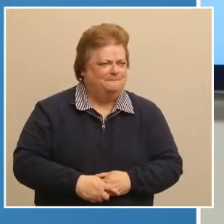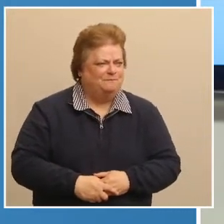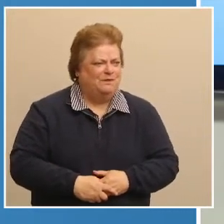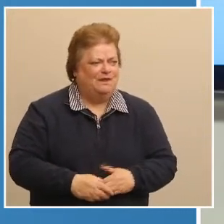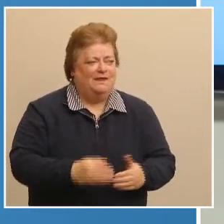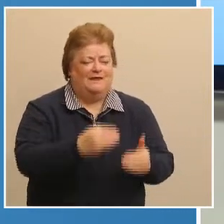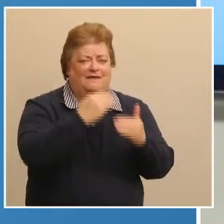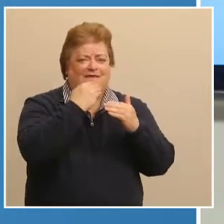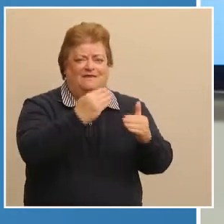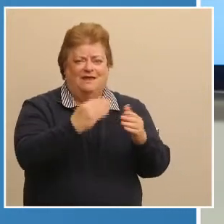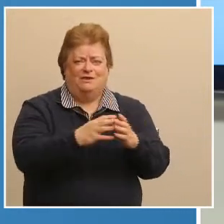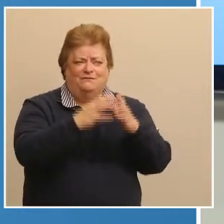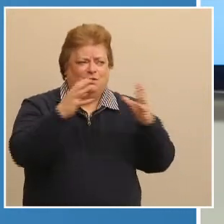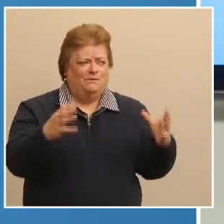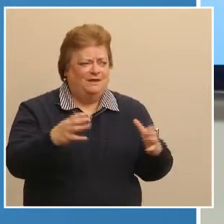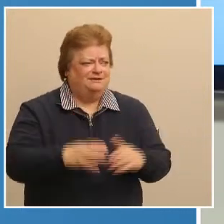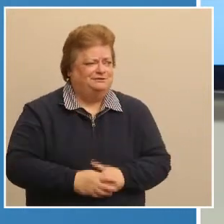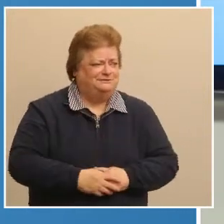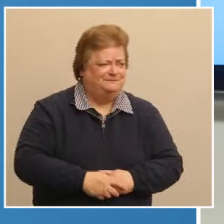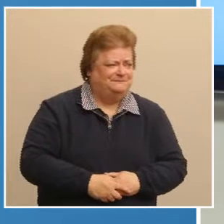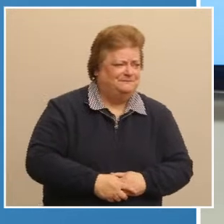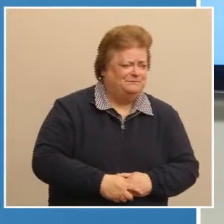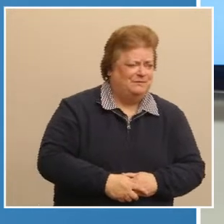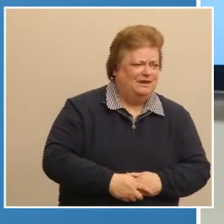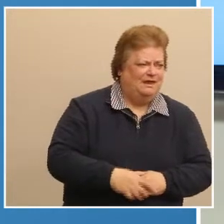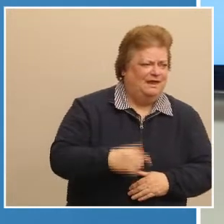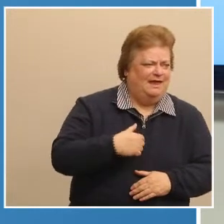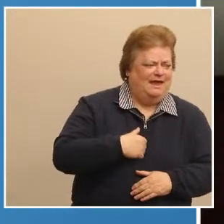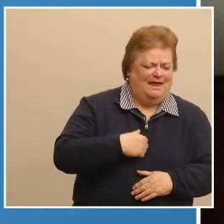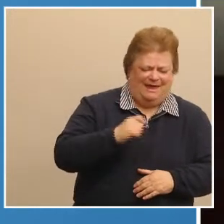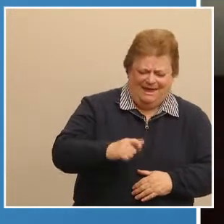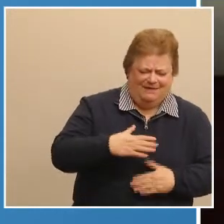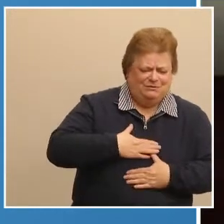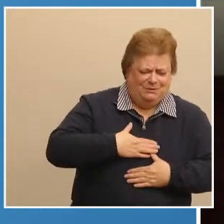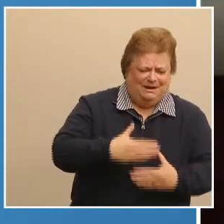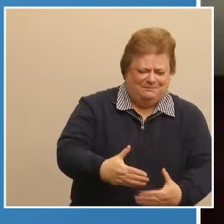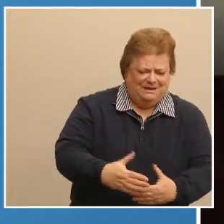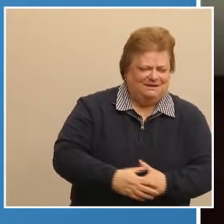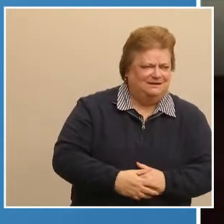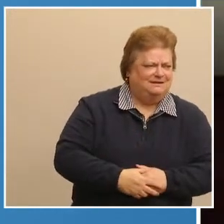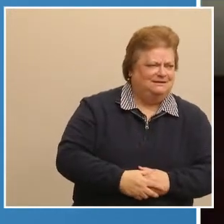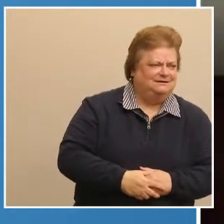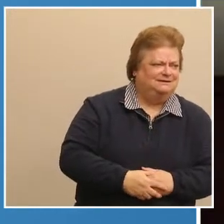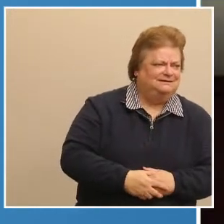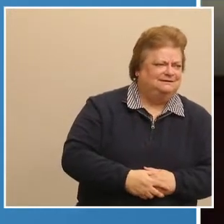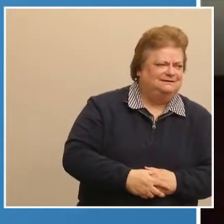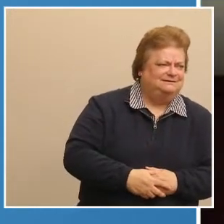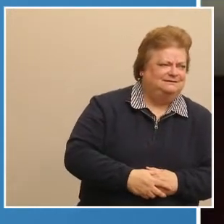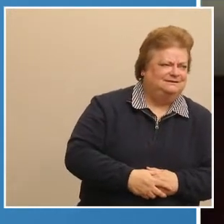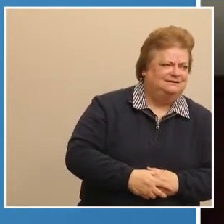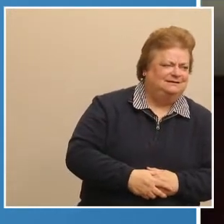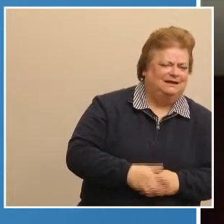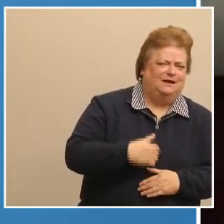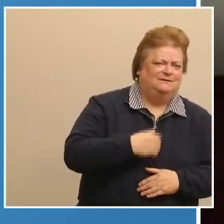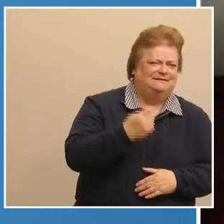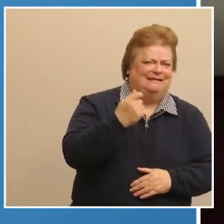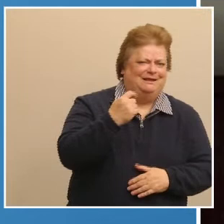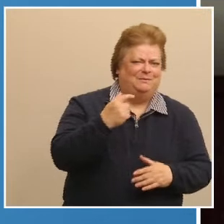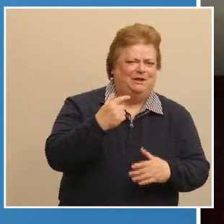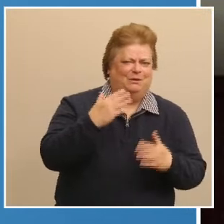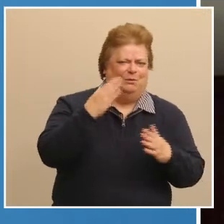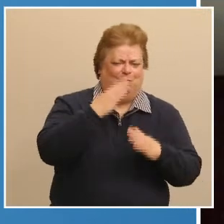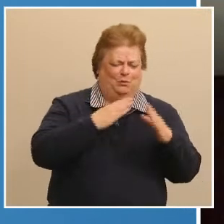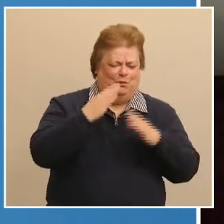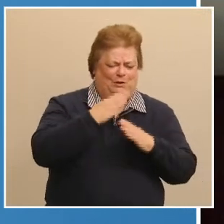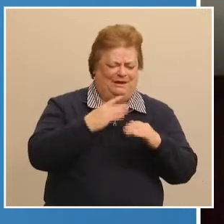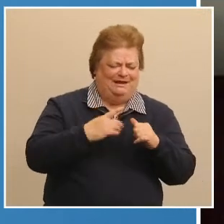Thank you very much. I got to admit, I was kind of worried at first when I